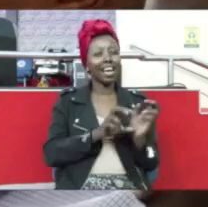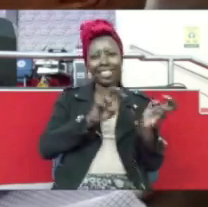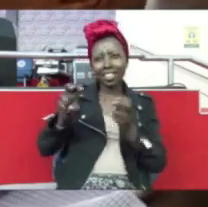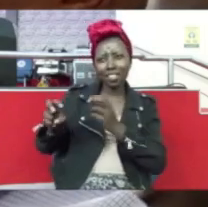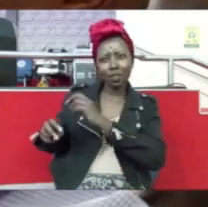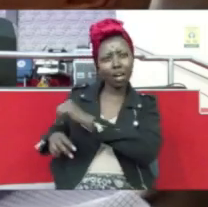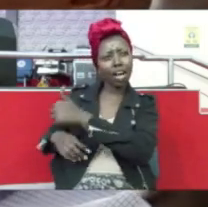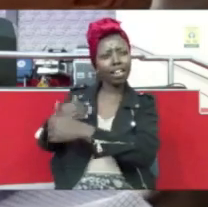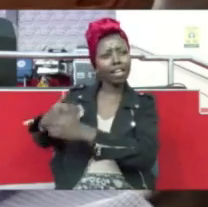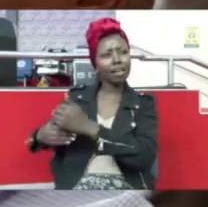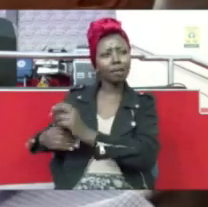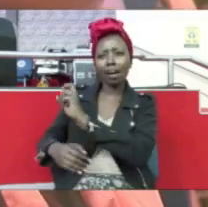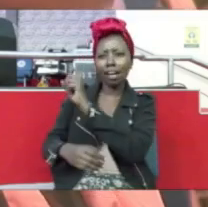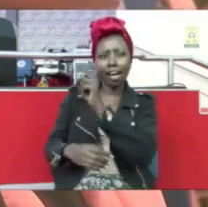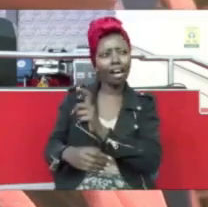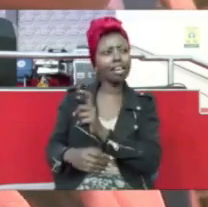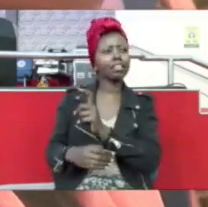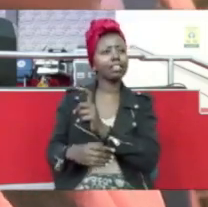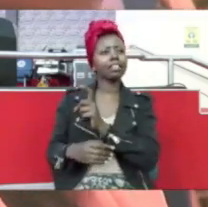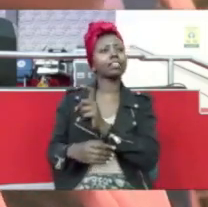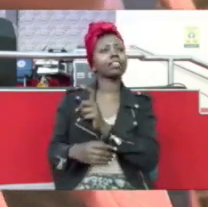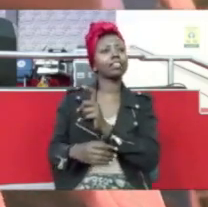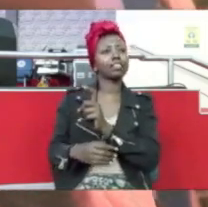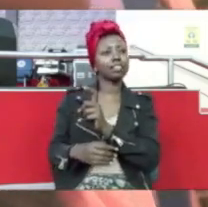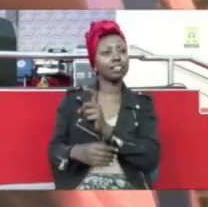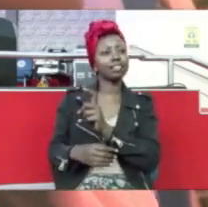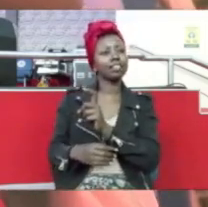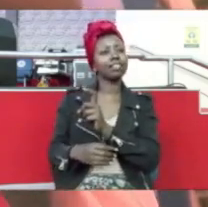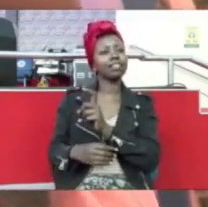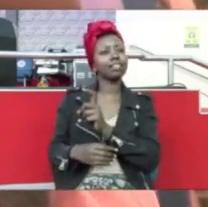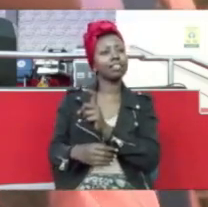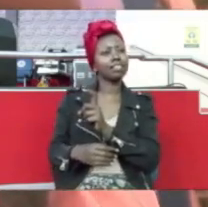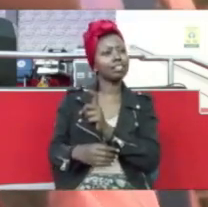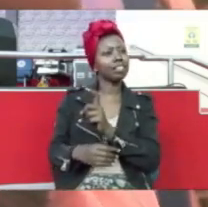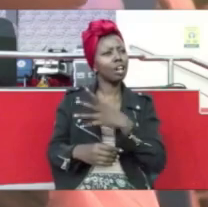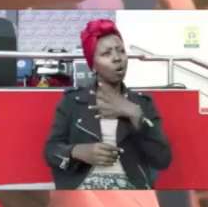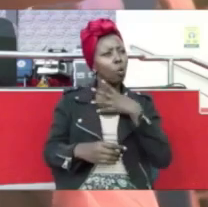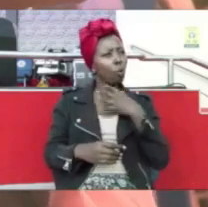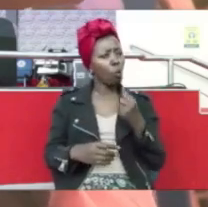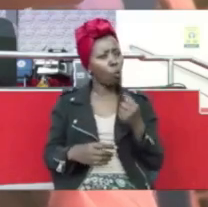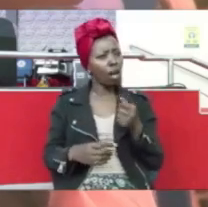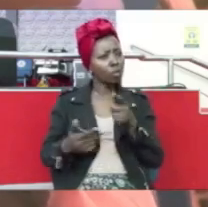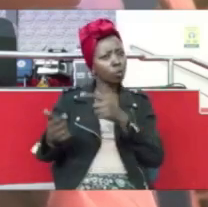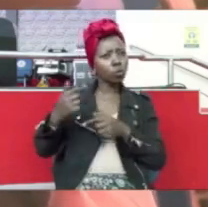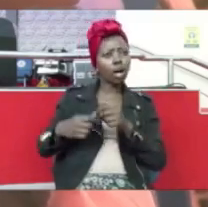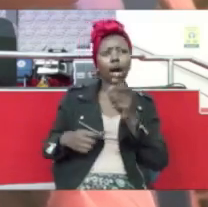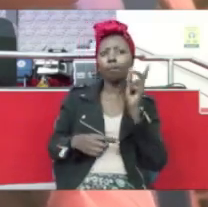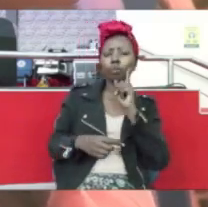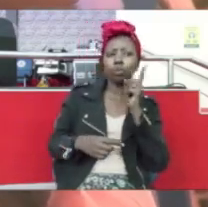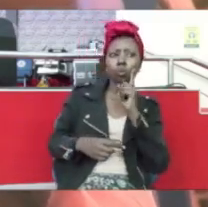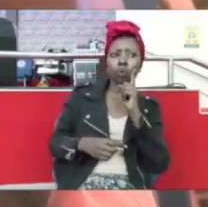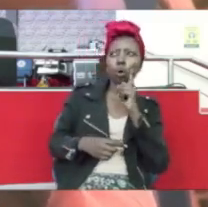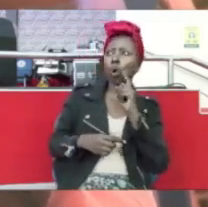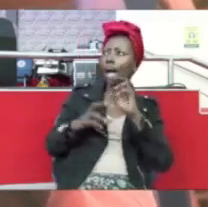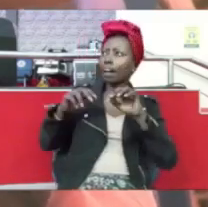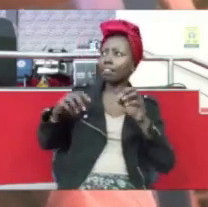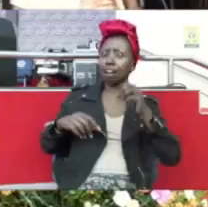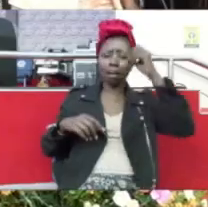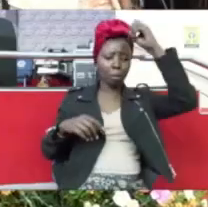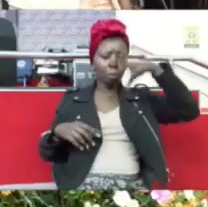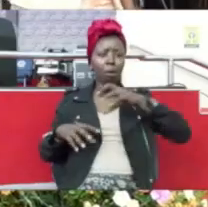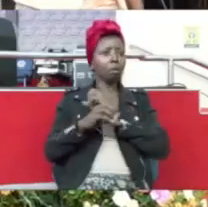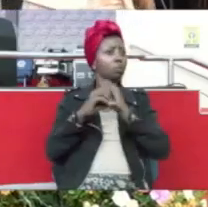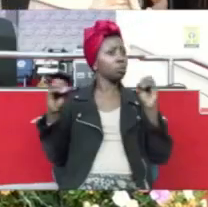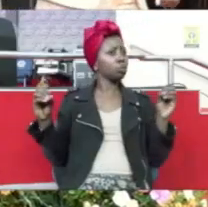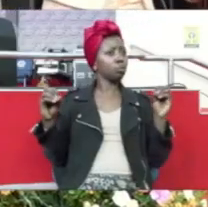them. Gaukia mwingine ukamulize. Would you want to come tomorrow and find a blackout here? Ungetaka kuja hapa